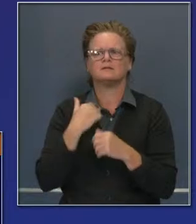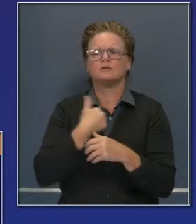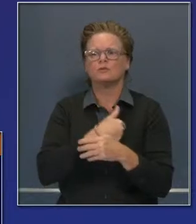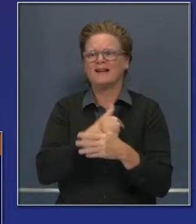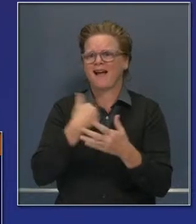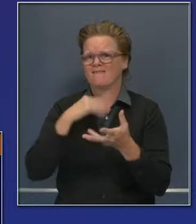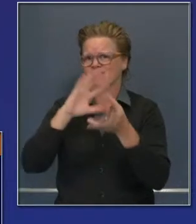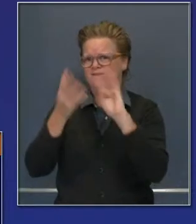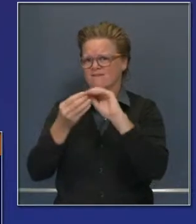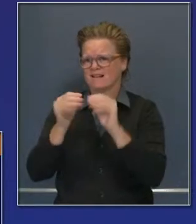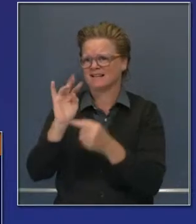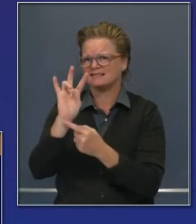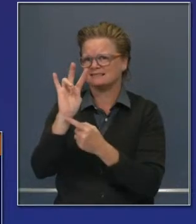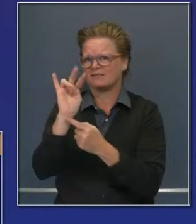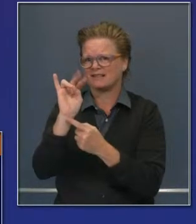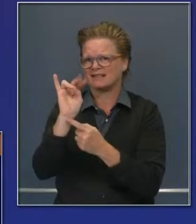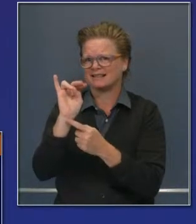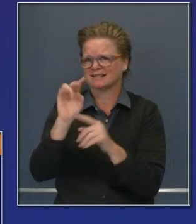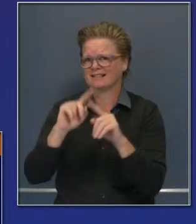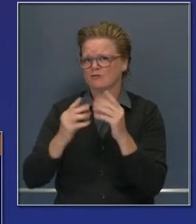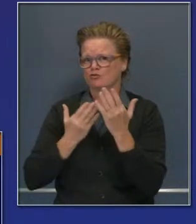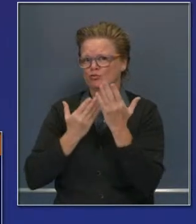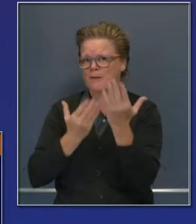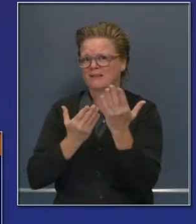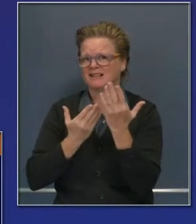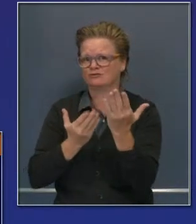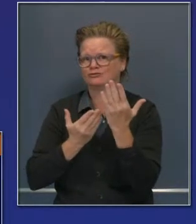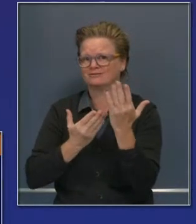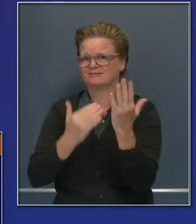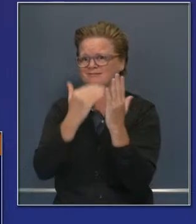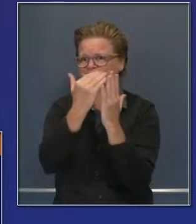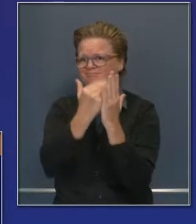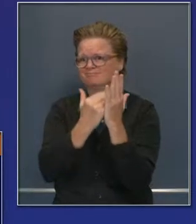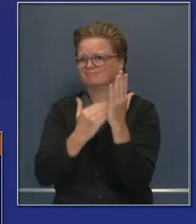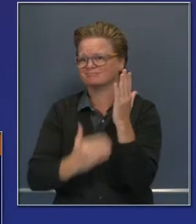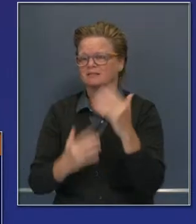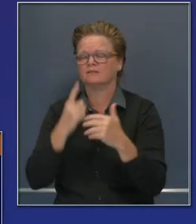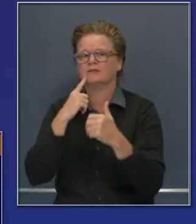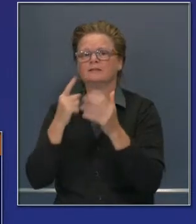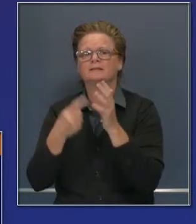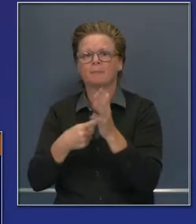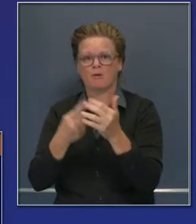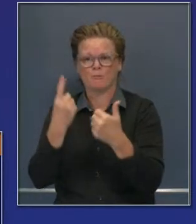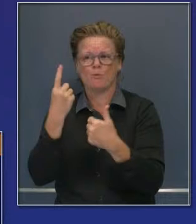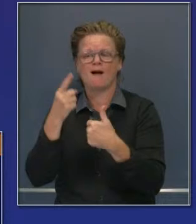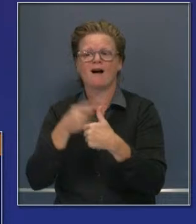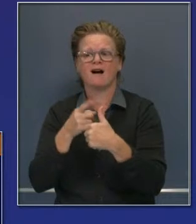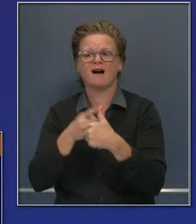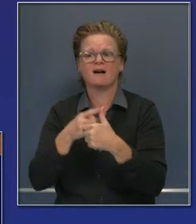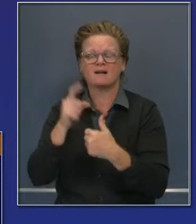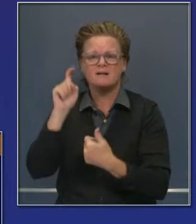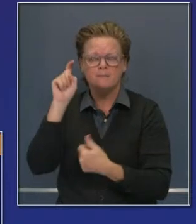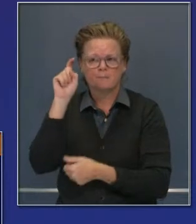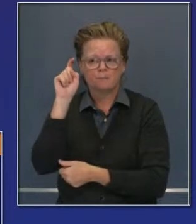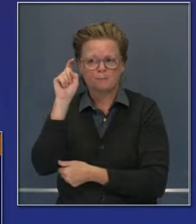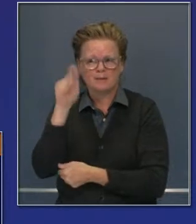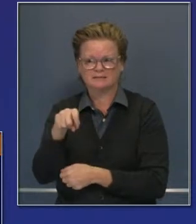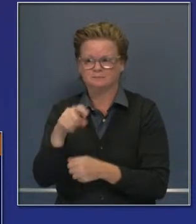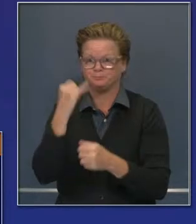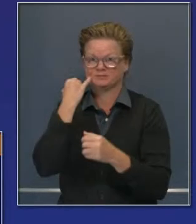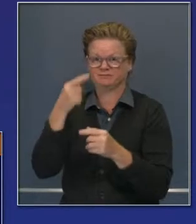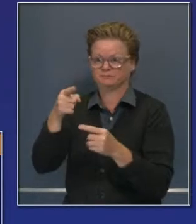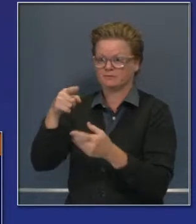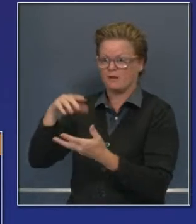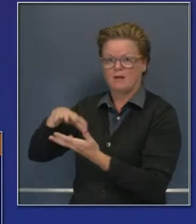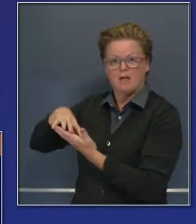specifically focused on doing a number of things. One, definitely reducing and preventing the growth backlog. And we just, at this